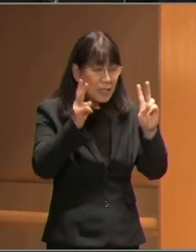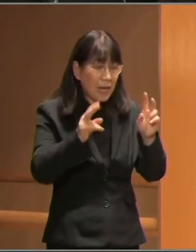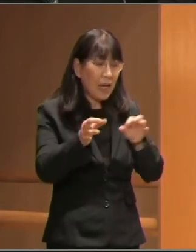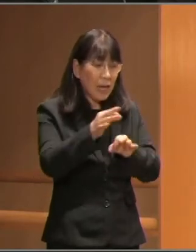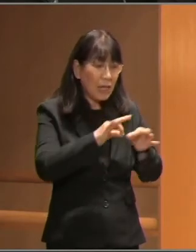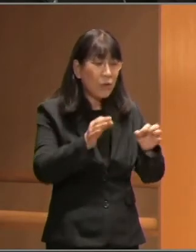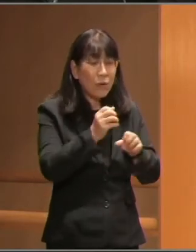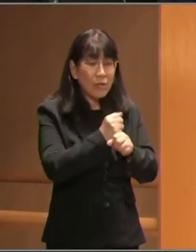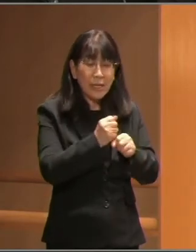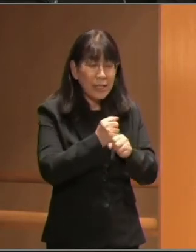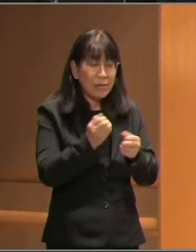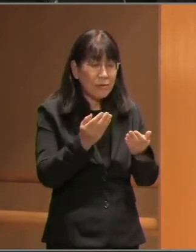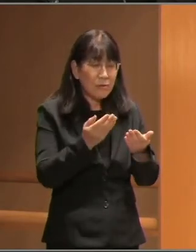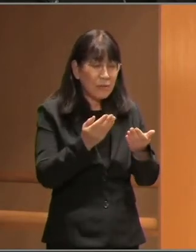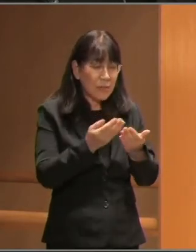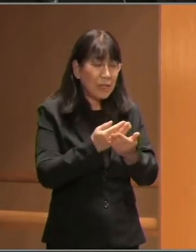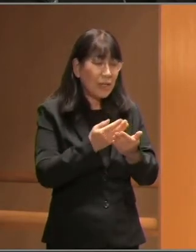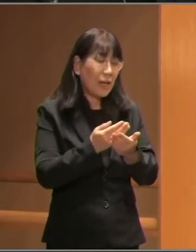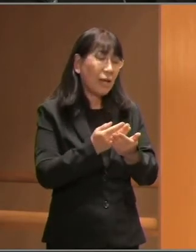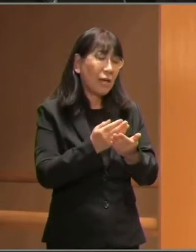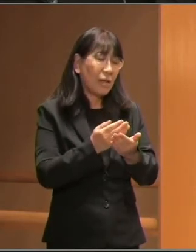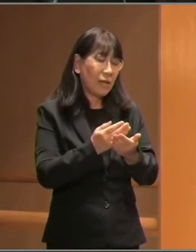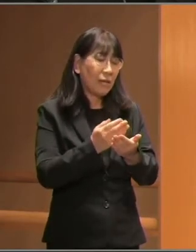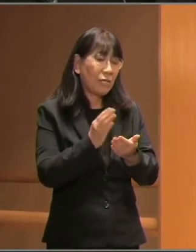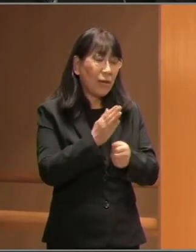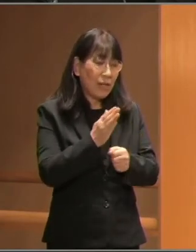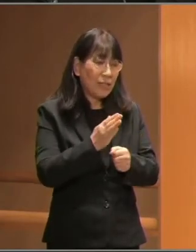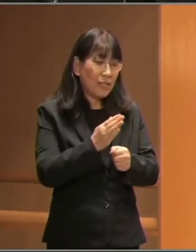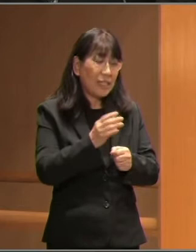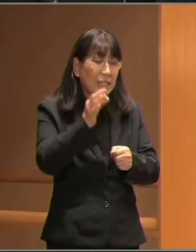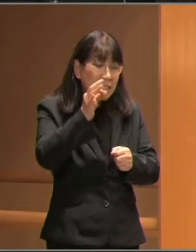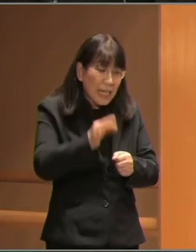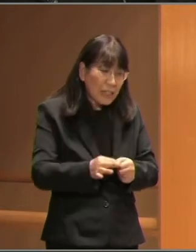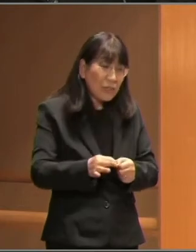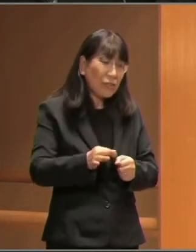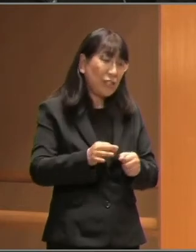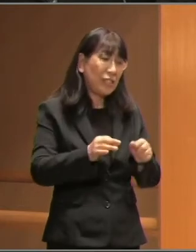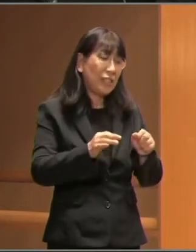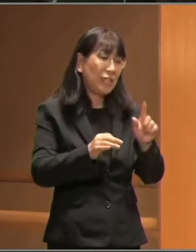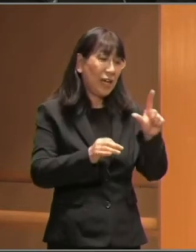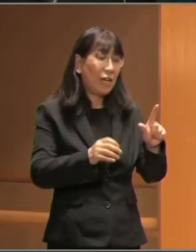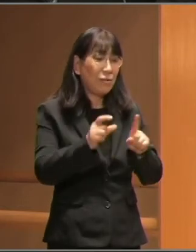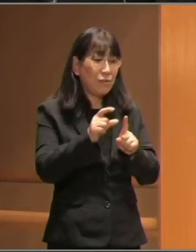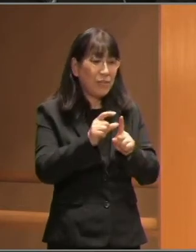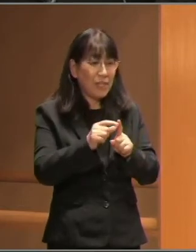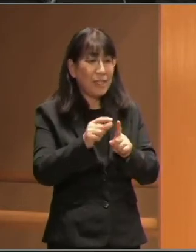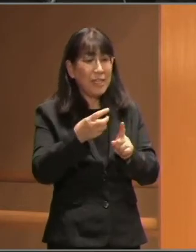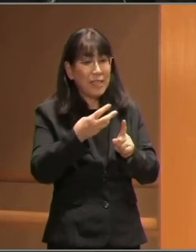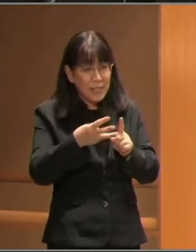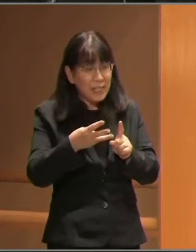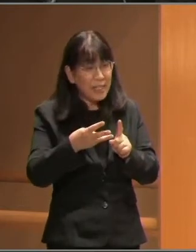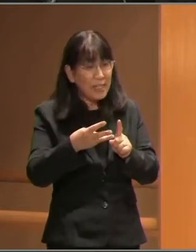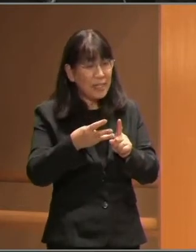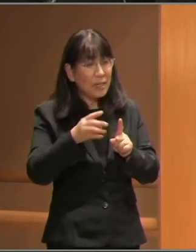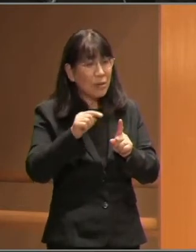white, such manufacturers are very having difficulty to make